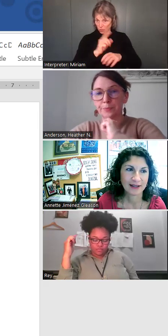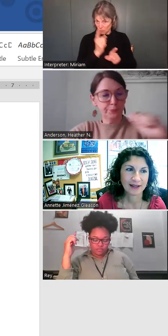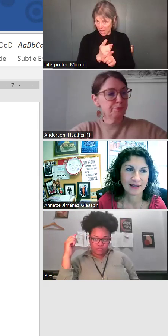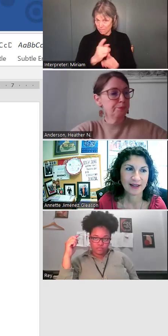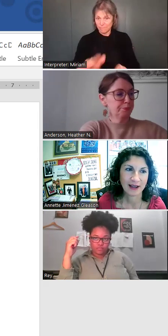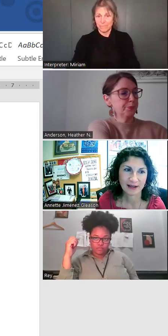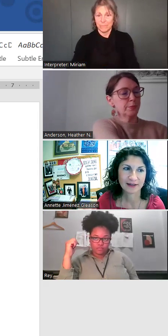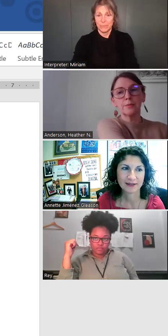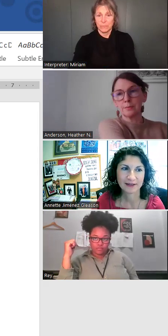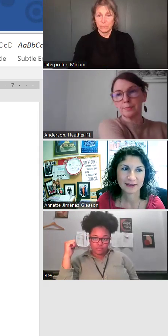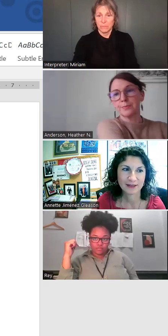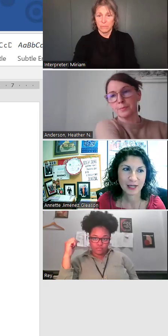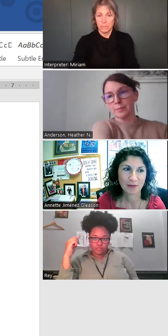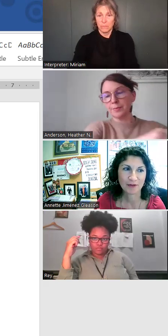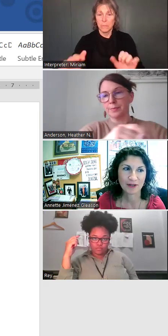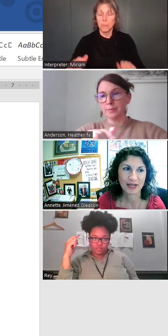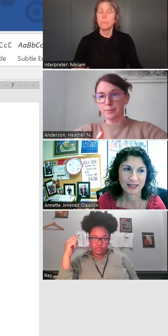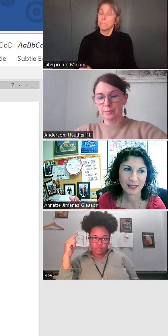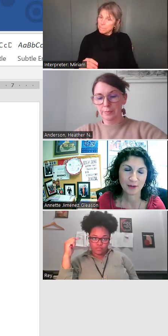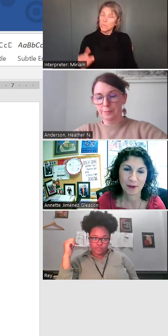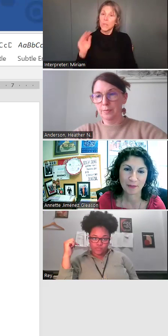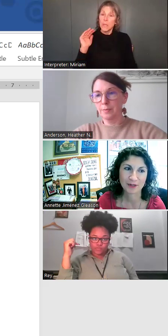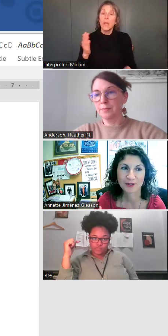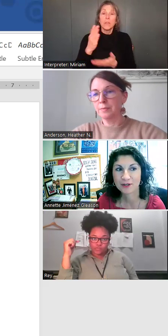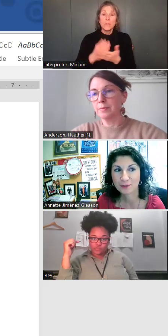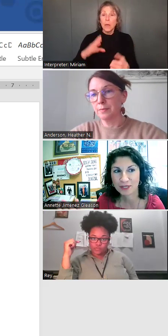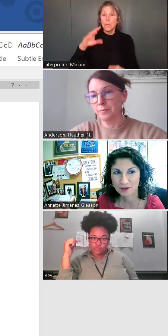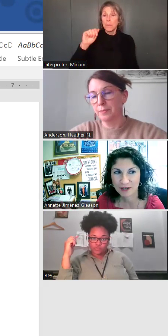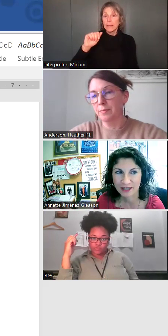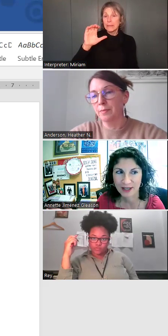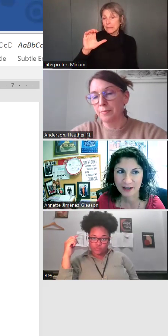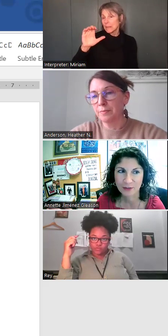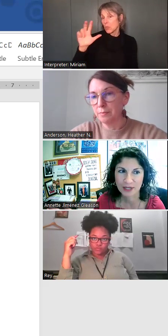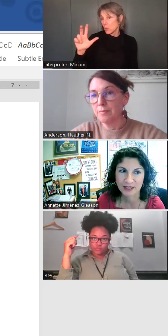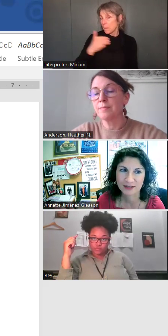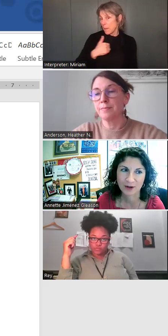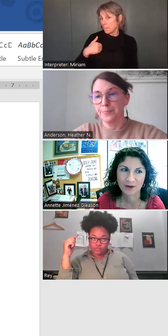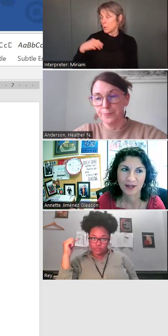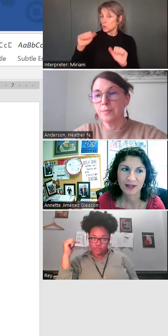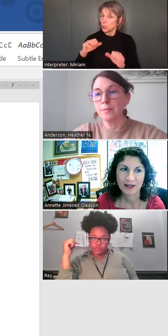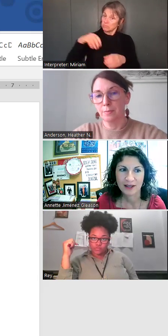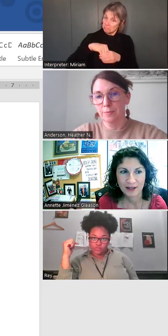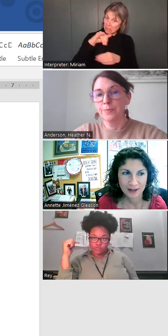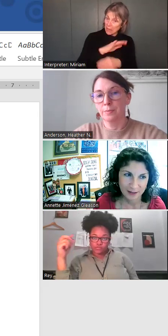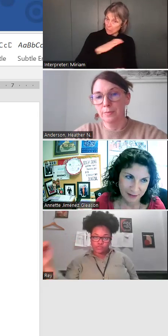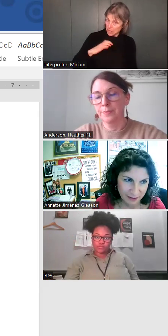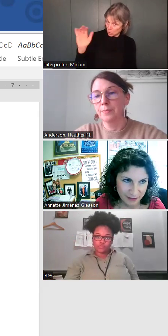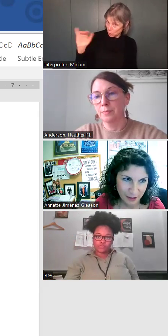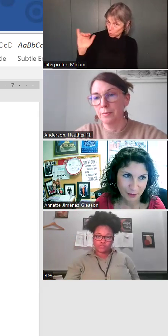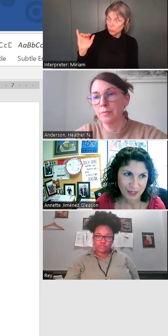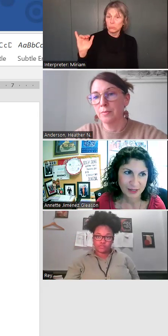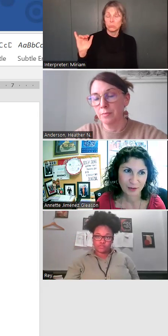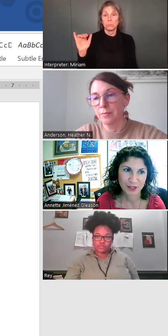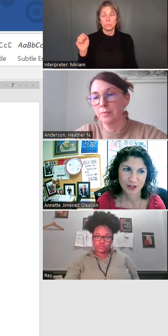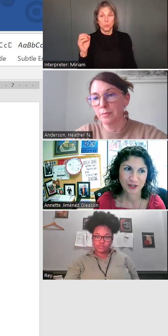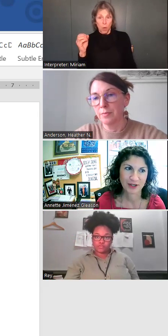And that some of the AC3 members could be serving on that committee. So there'll